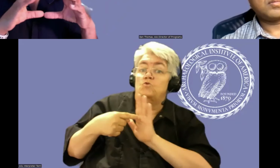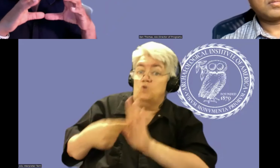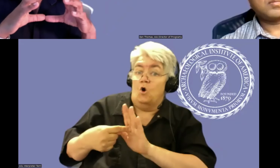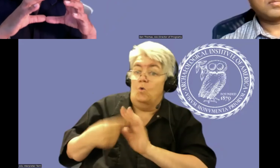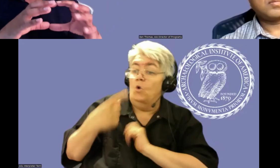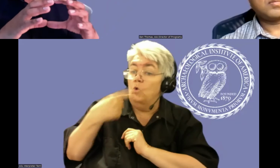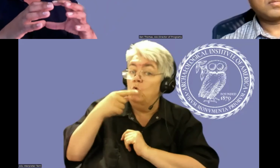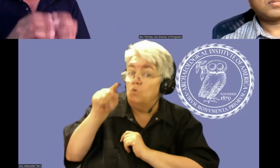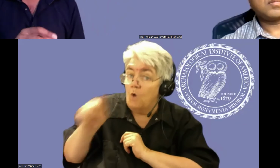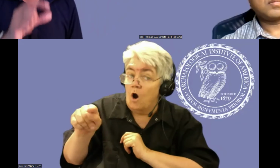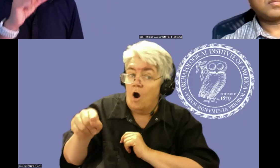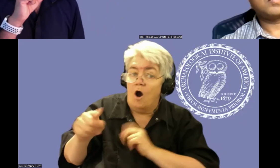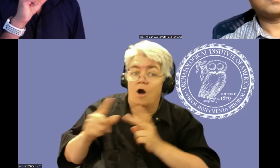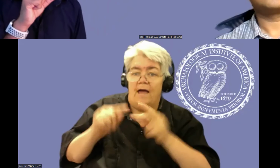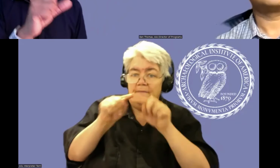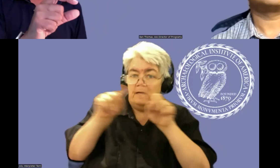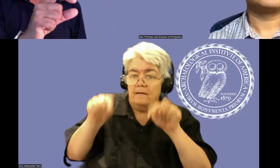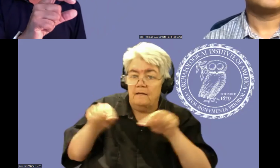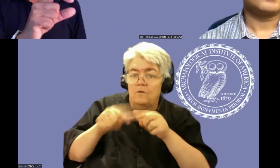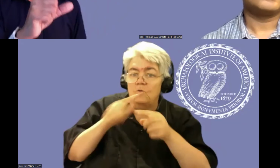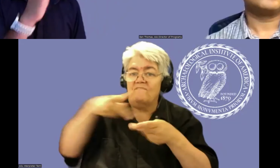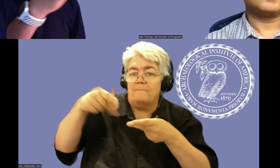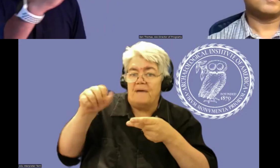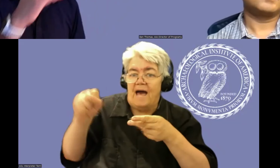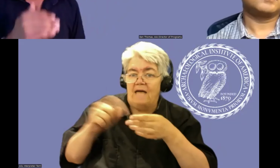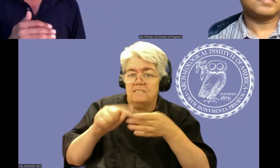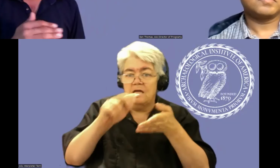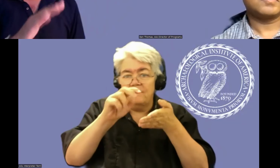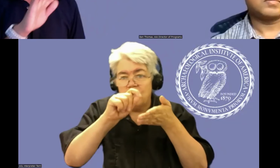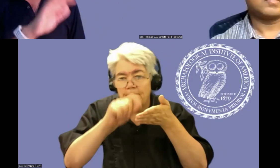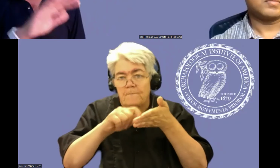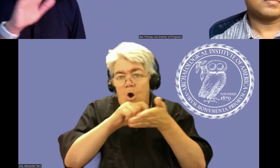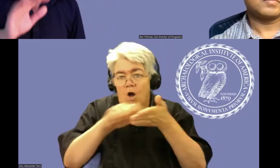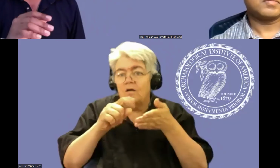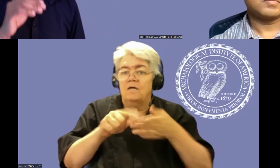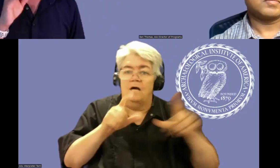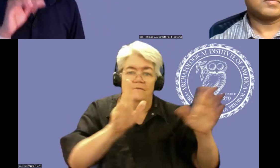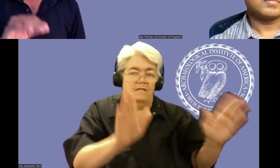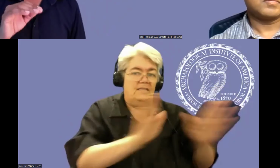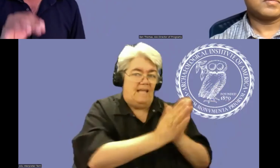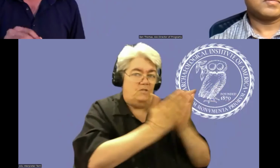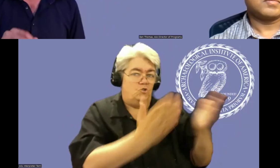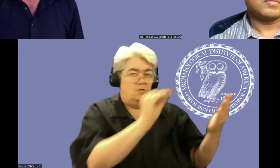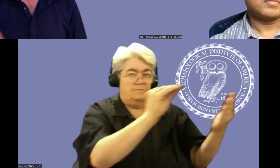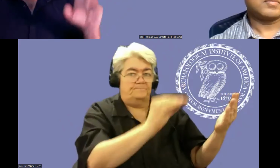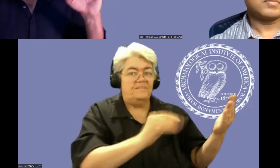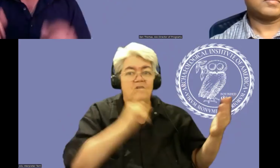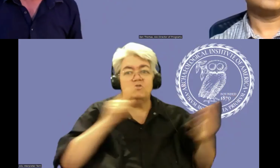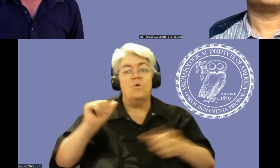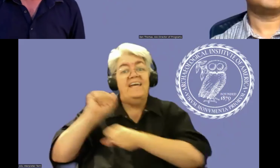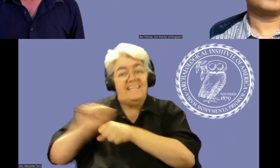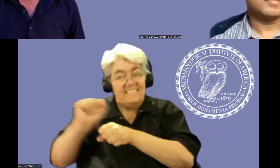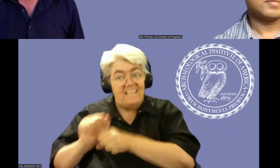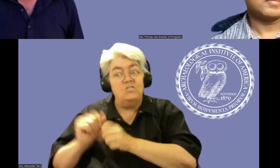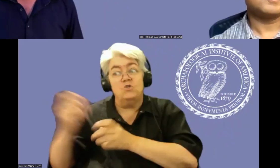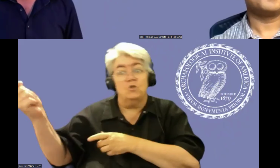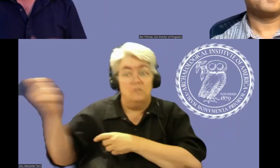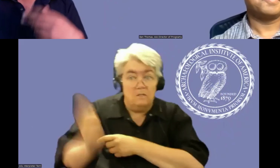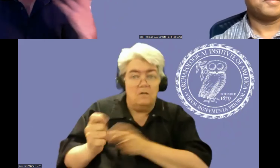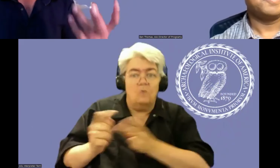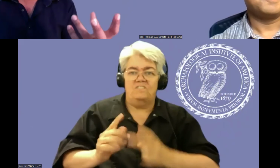And they, you know, a little pass is provided. There's a mark on a ledger. So the whole process of indenture was very formal, very British,